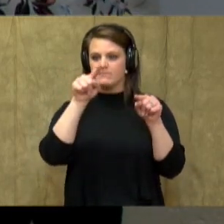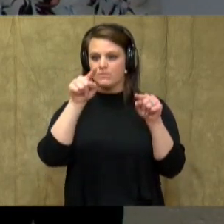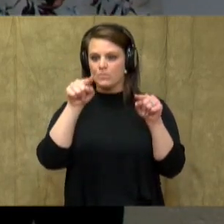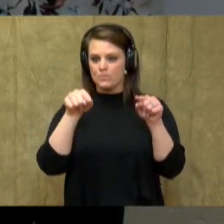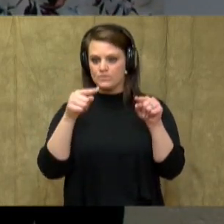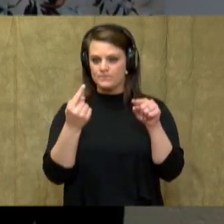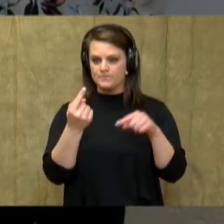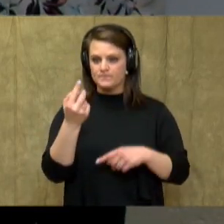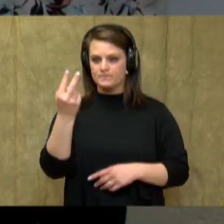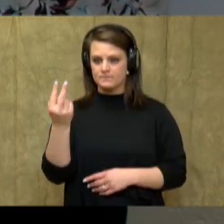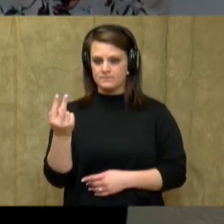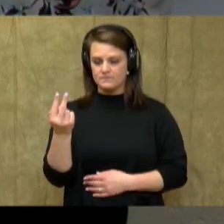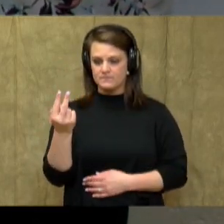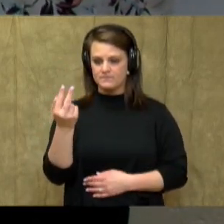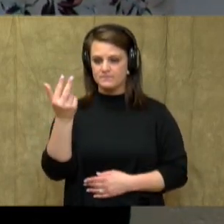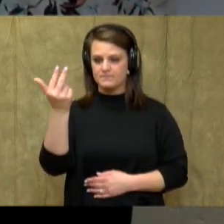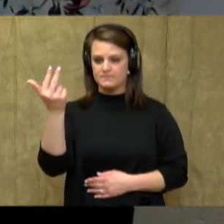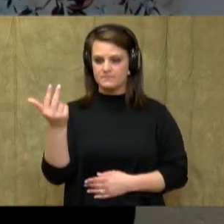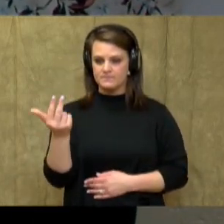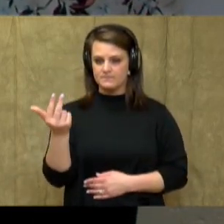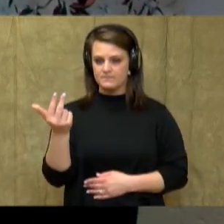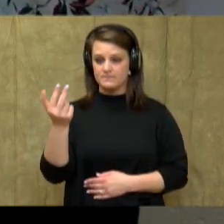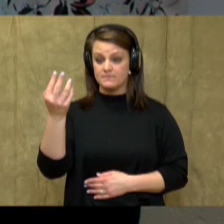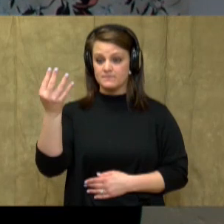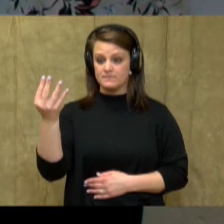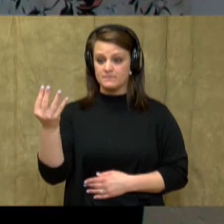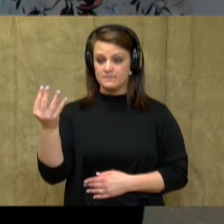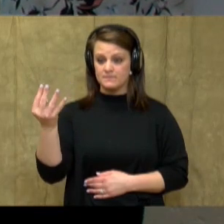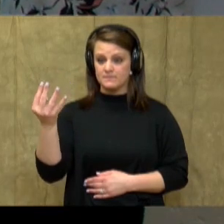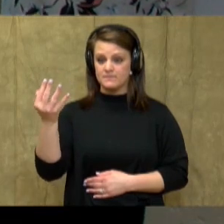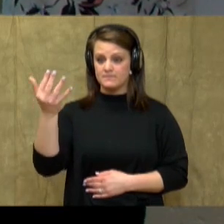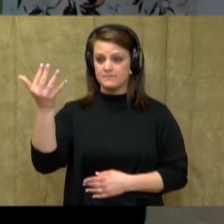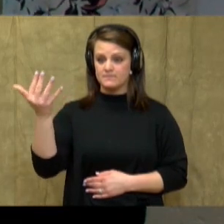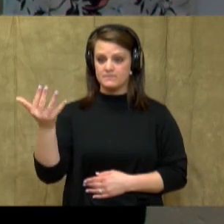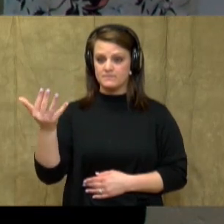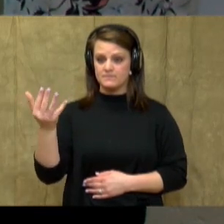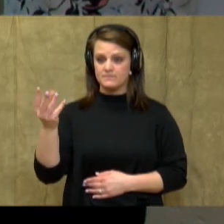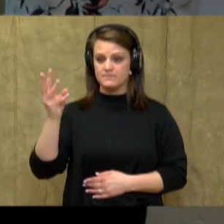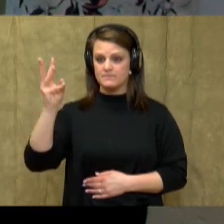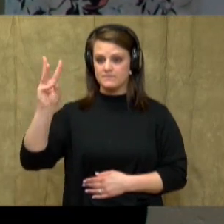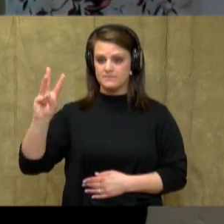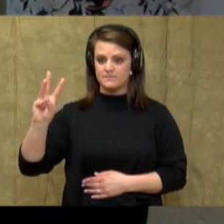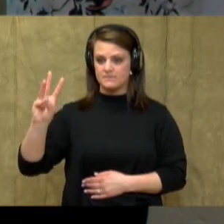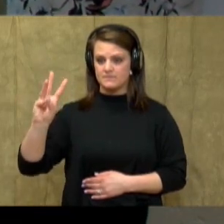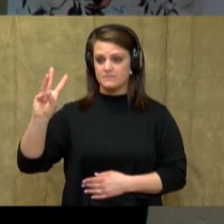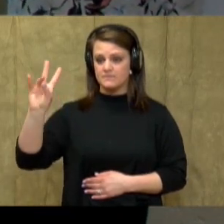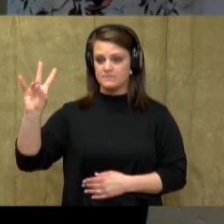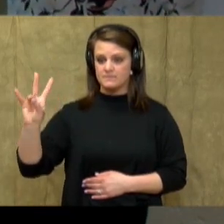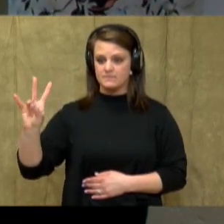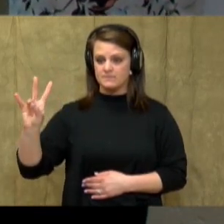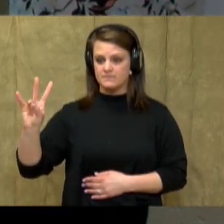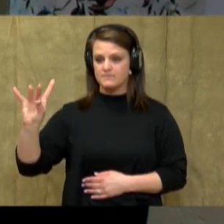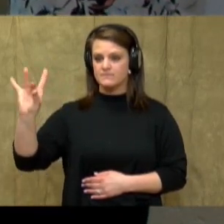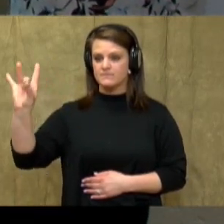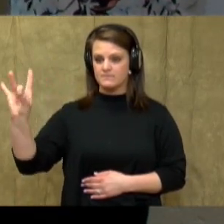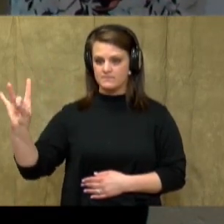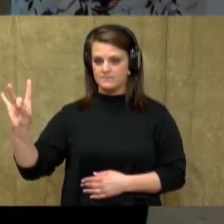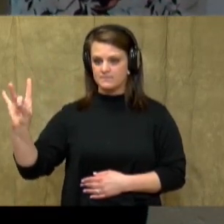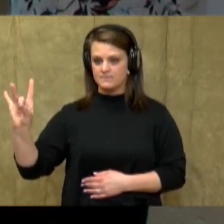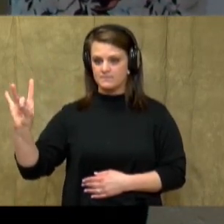get. 1, 2, 3, 4, 5, 6,